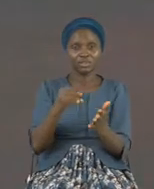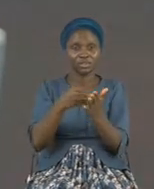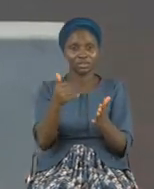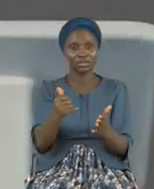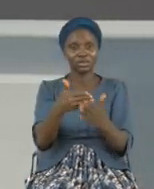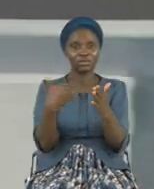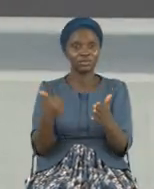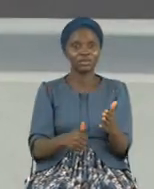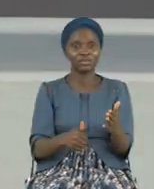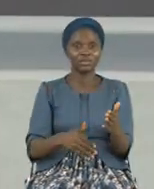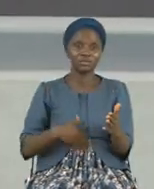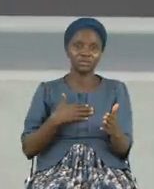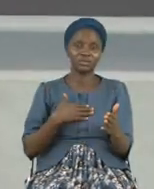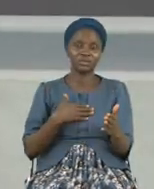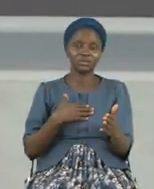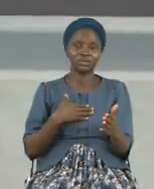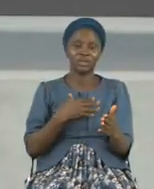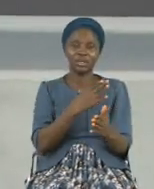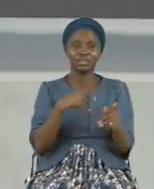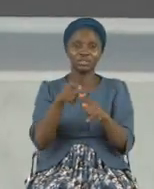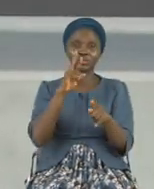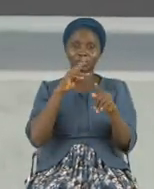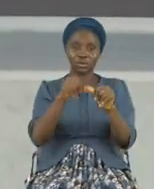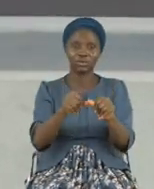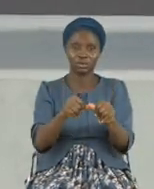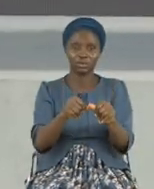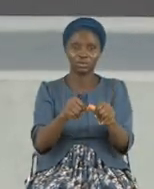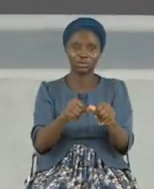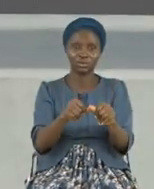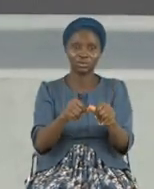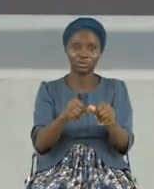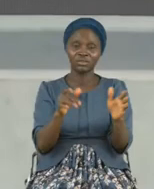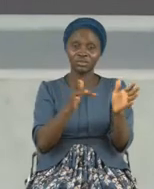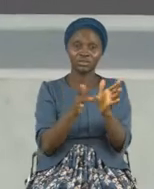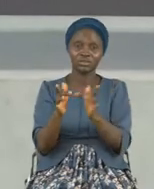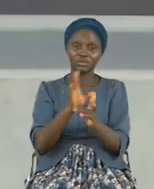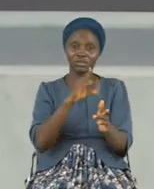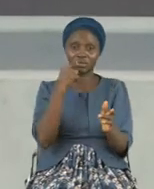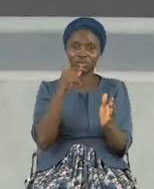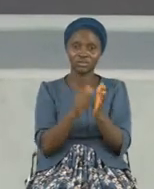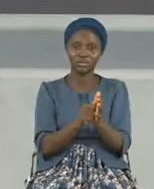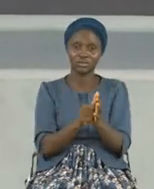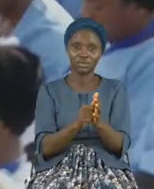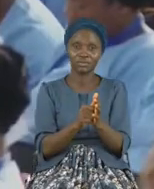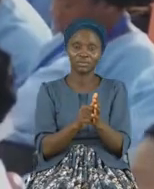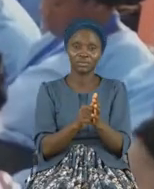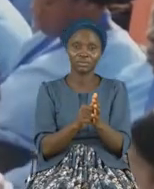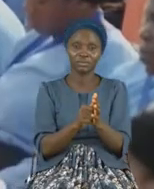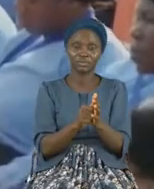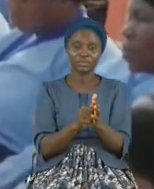going on, Jesus said, ask, seek, tell me the next